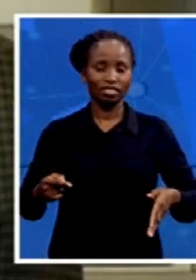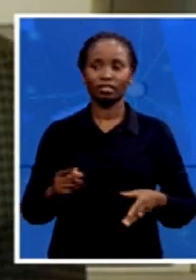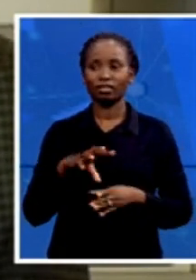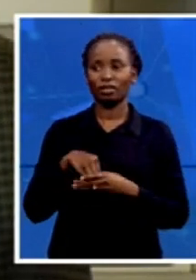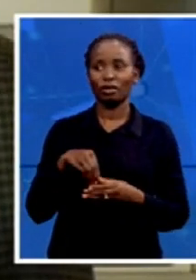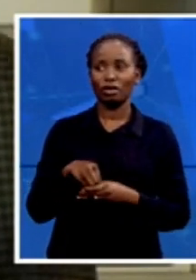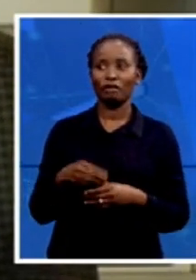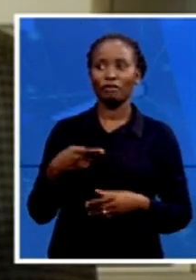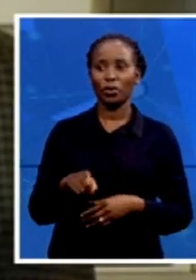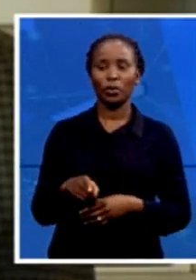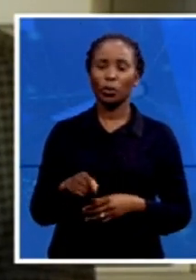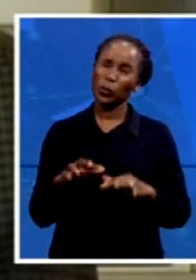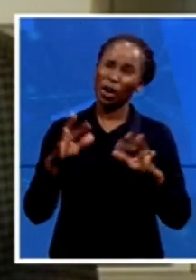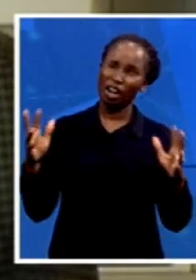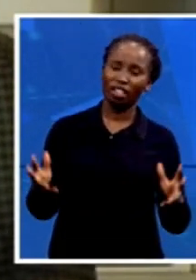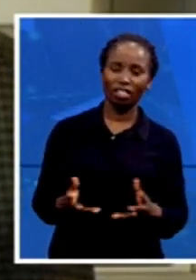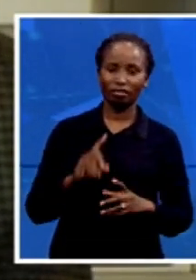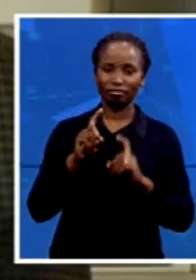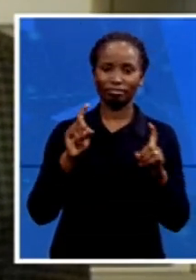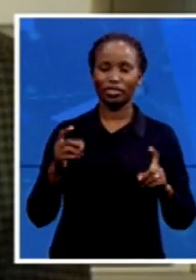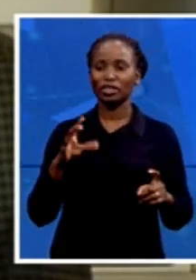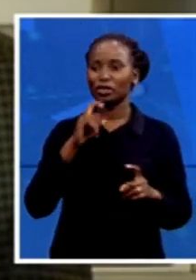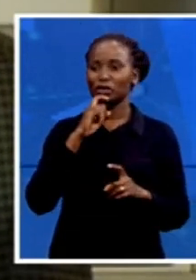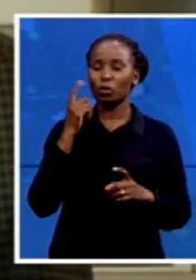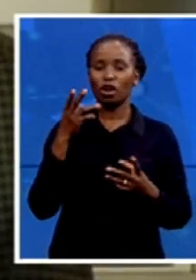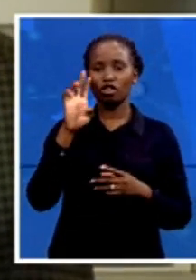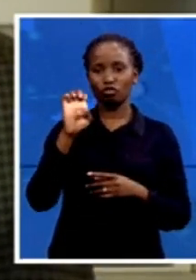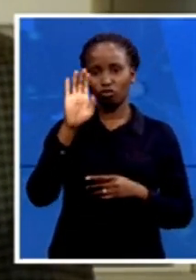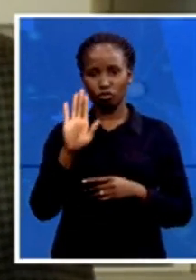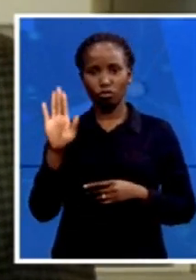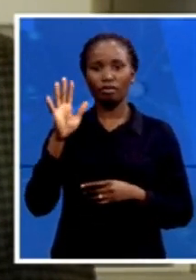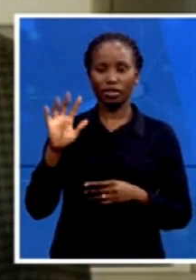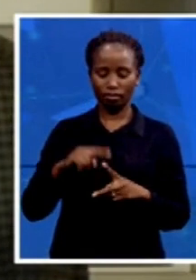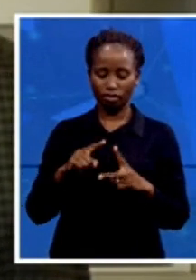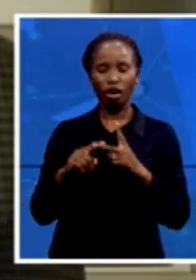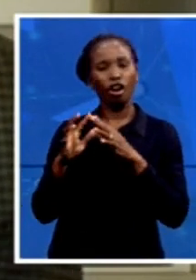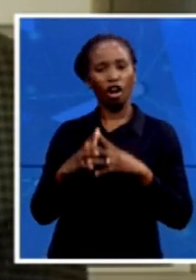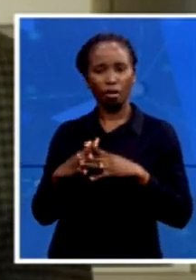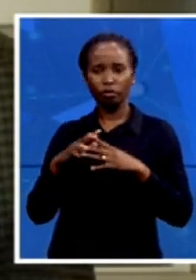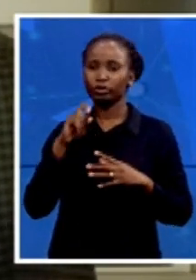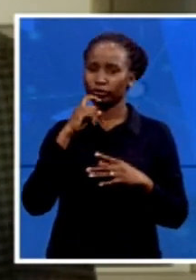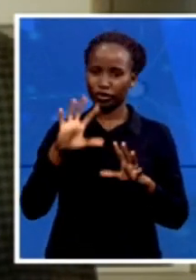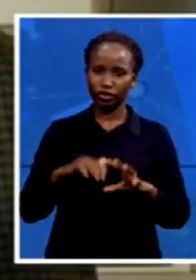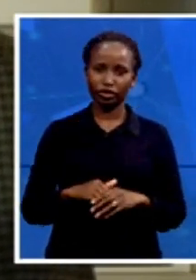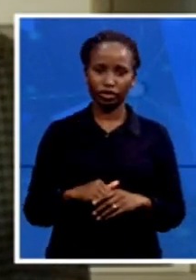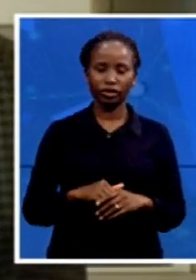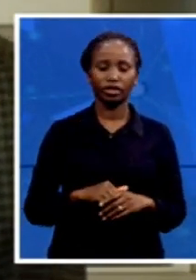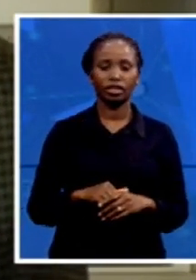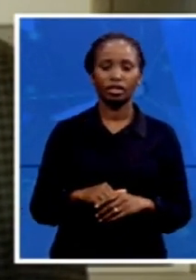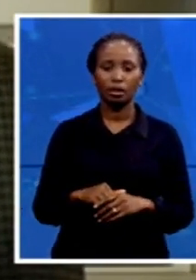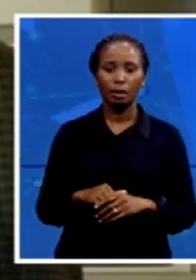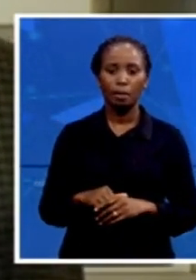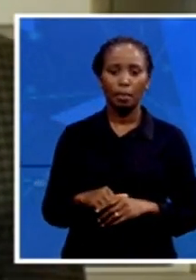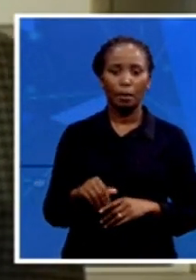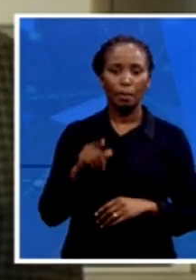used in Europe and America, and it's actually been the standard of care for major surgery, pelvic